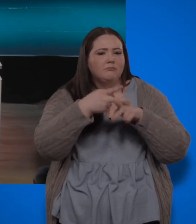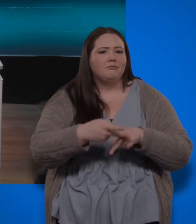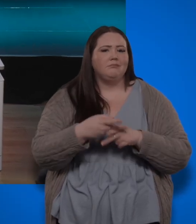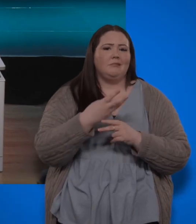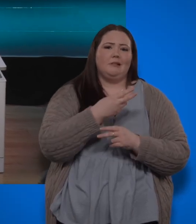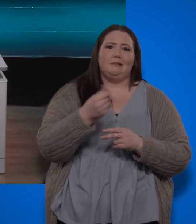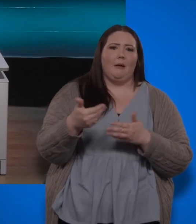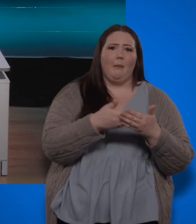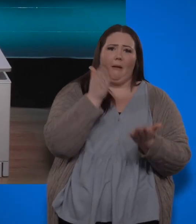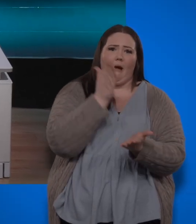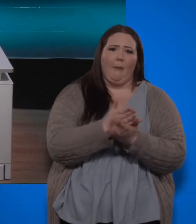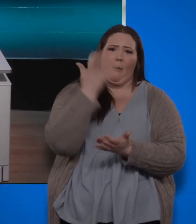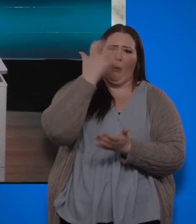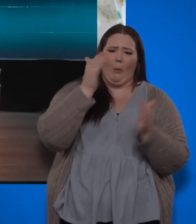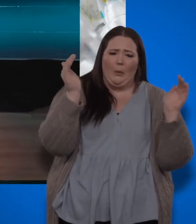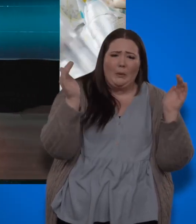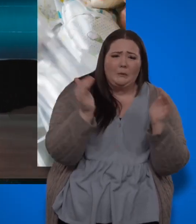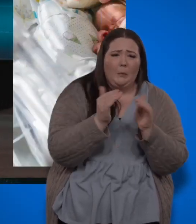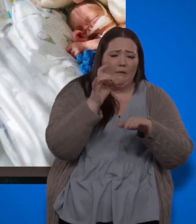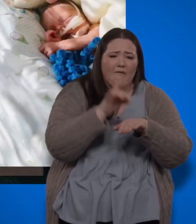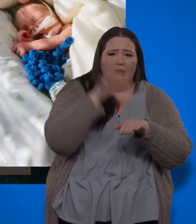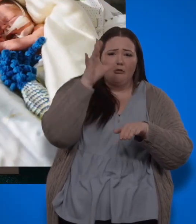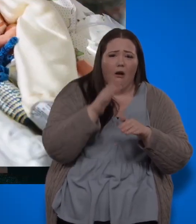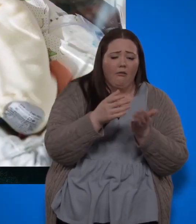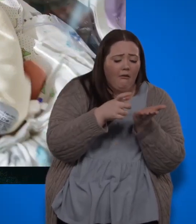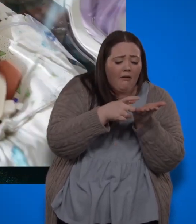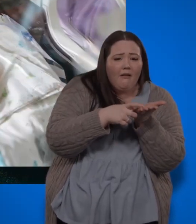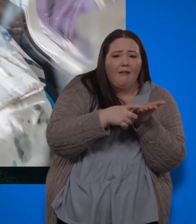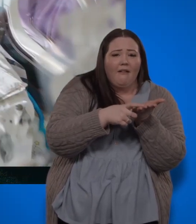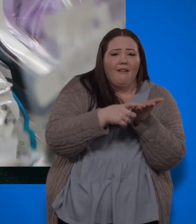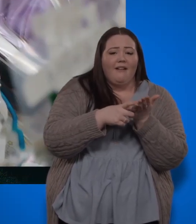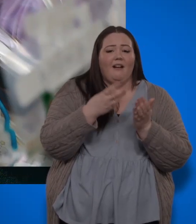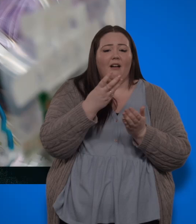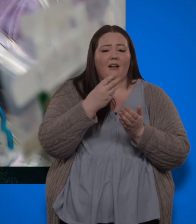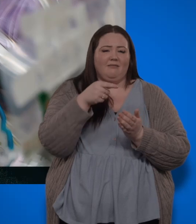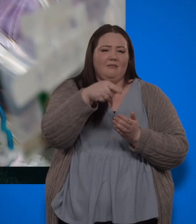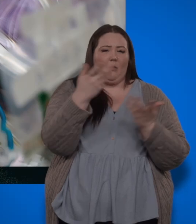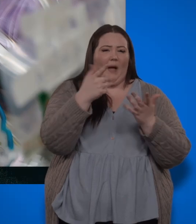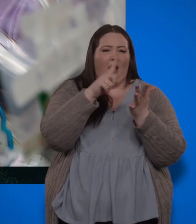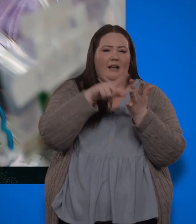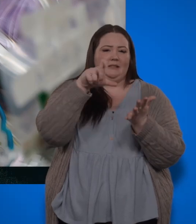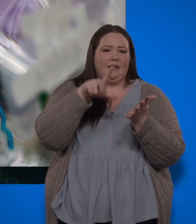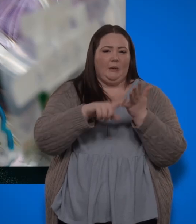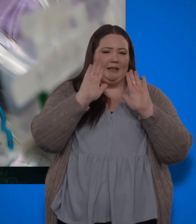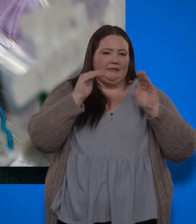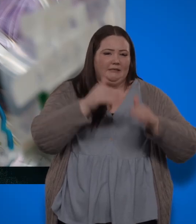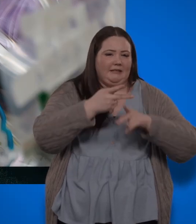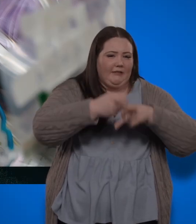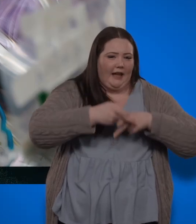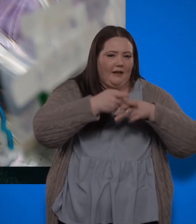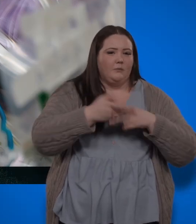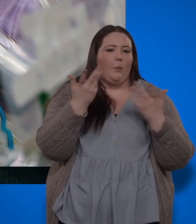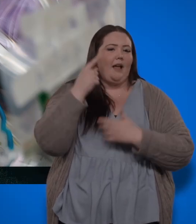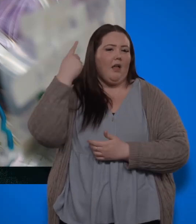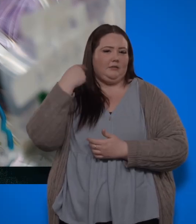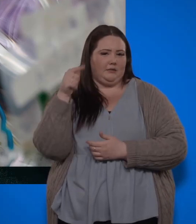some very tiny and fragile little babies in an intensive care unit in